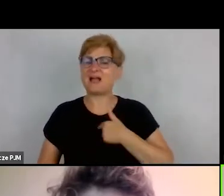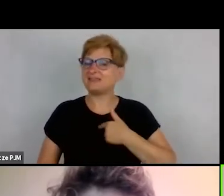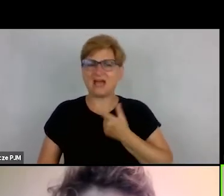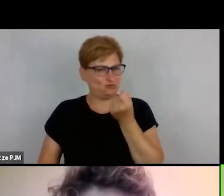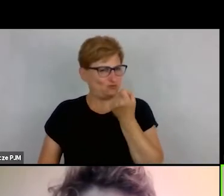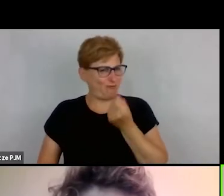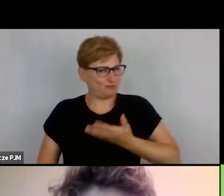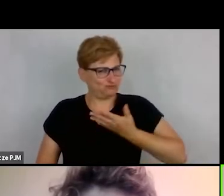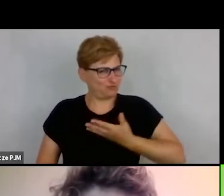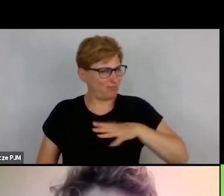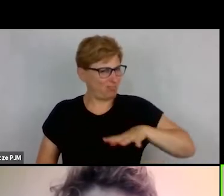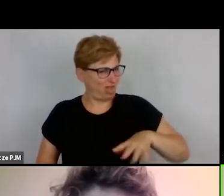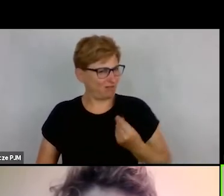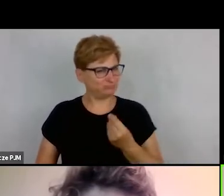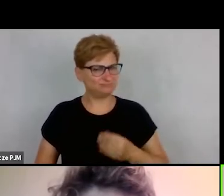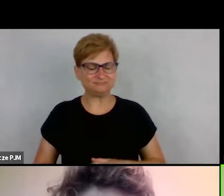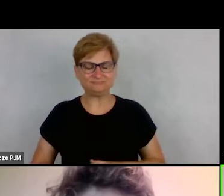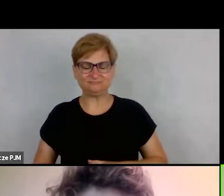that.